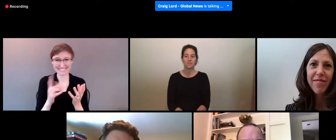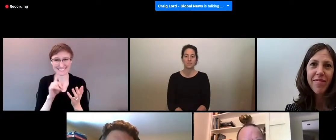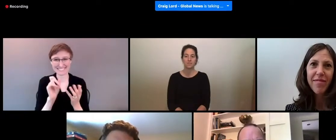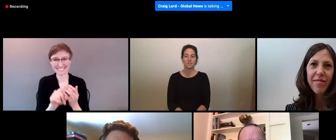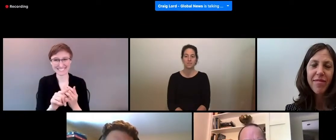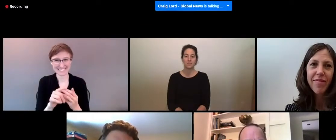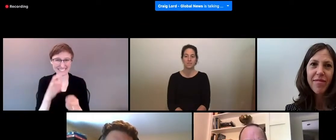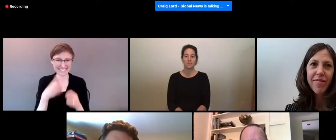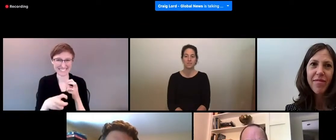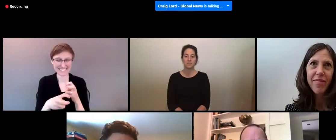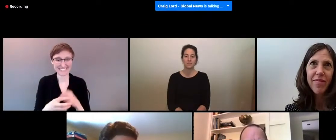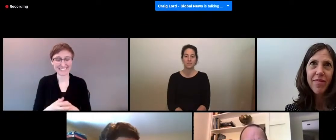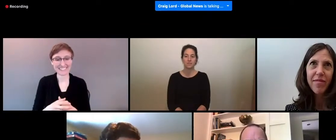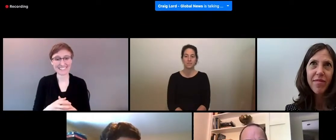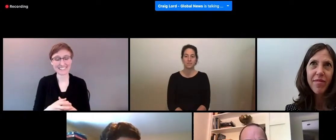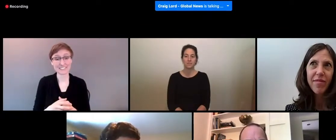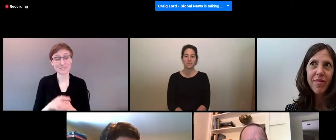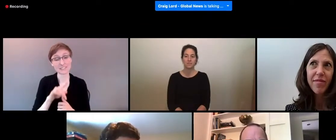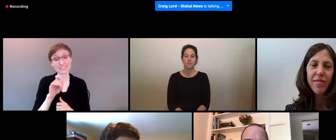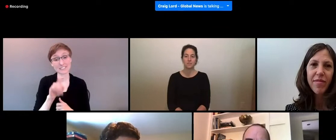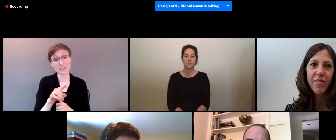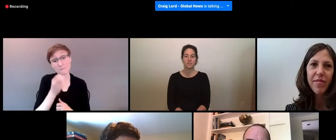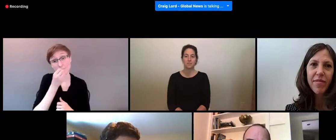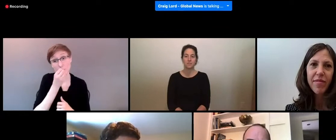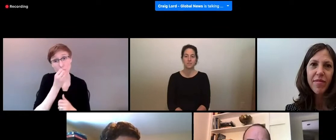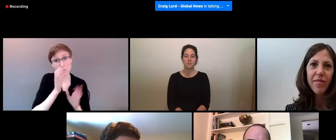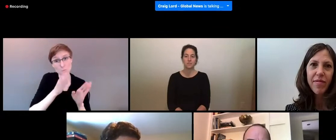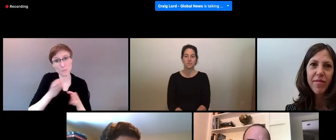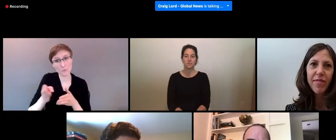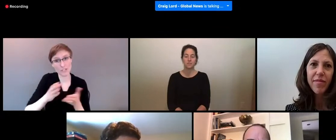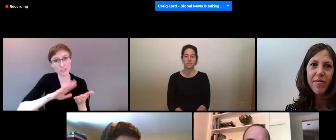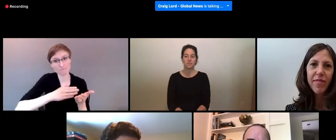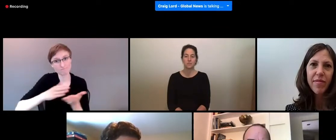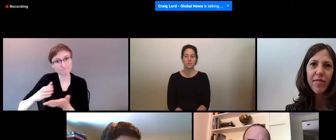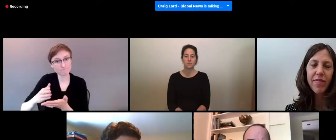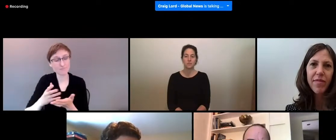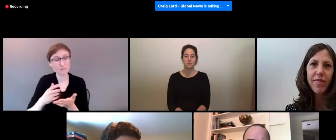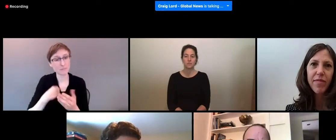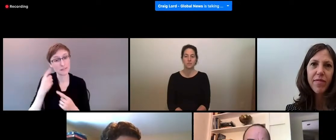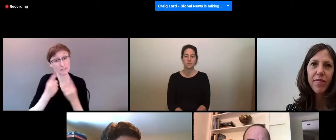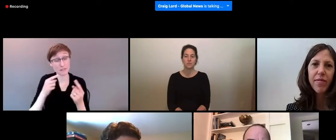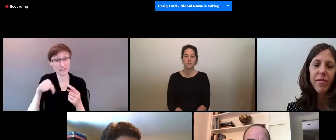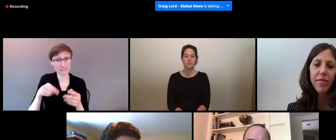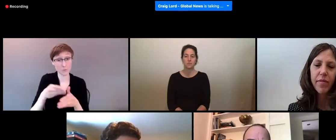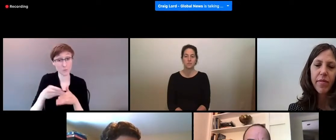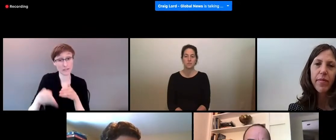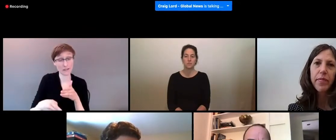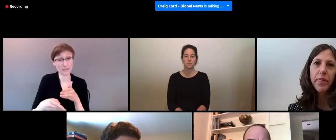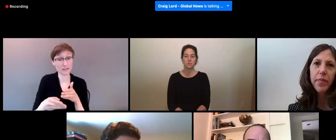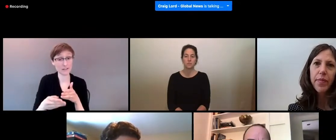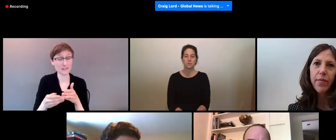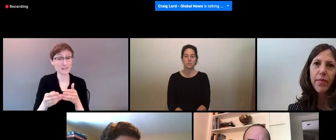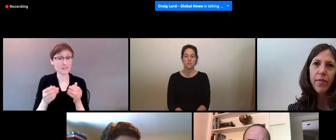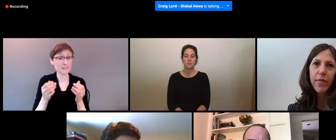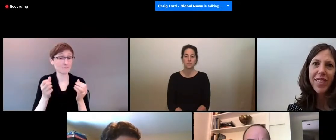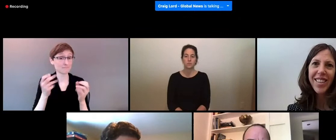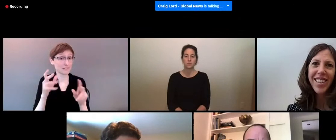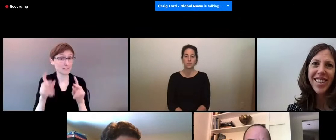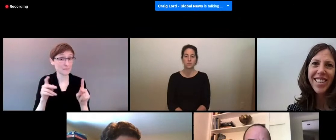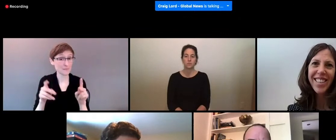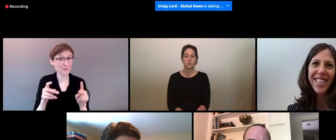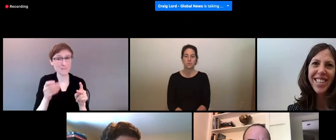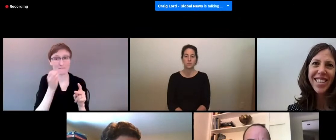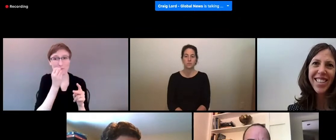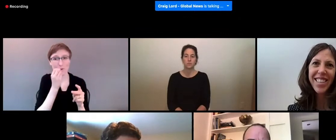any specific threats when it comes to food preparation? I'm thinking maybe if people this weekend are having potlucks, is there a